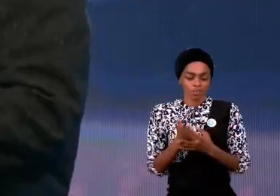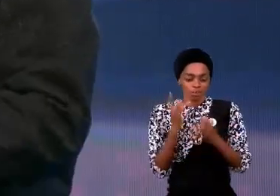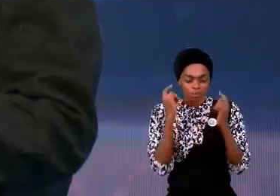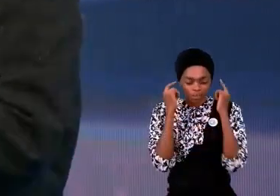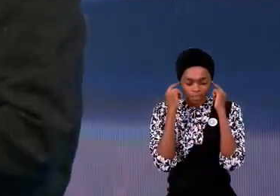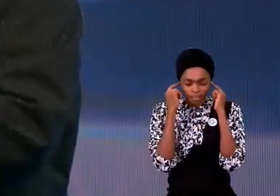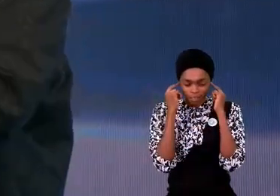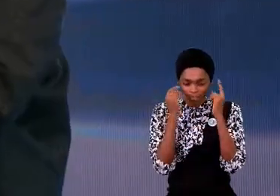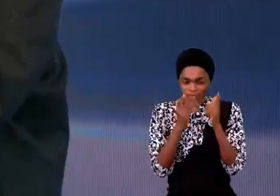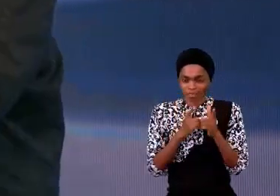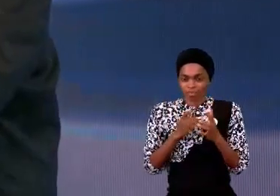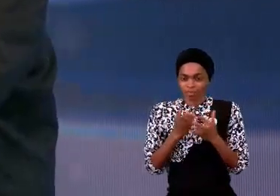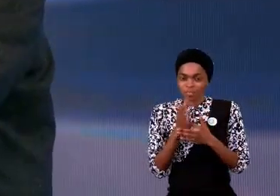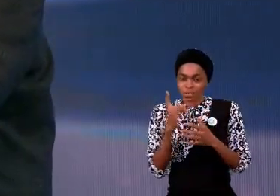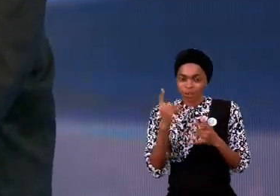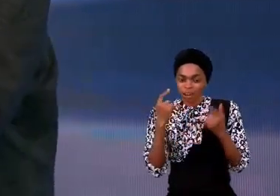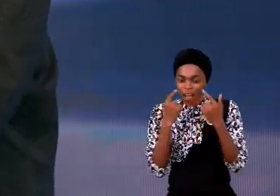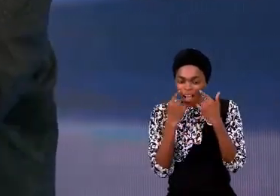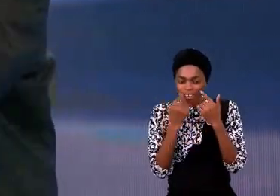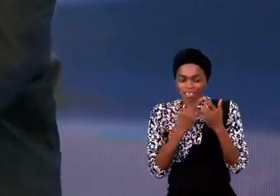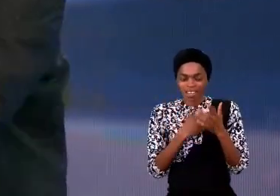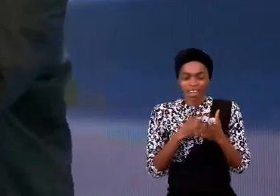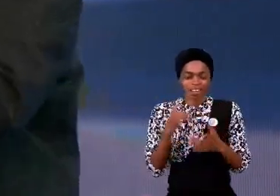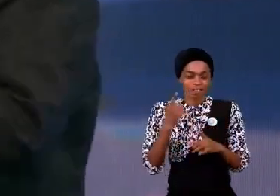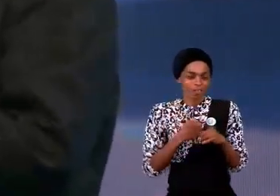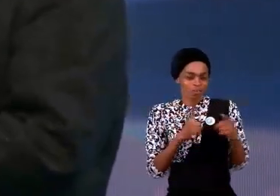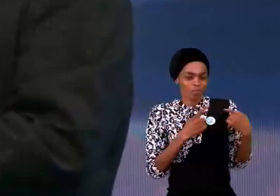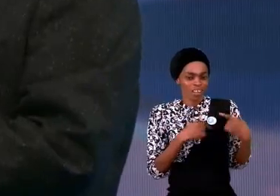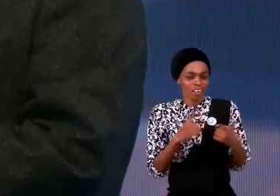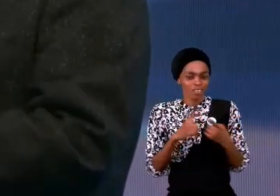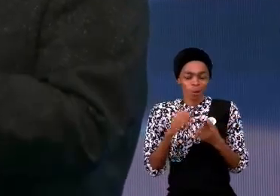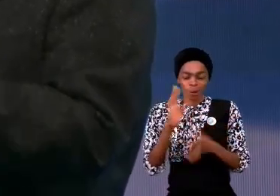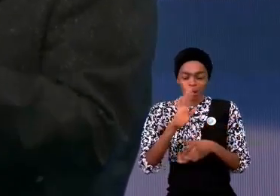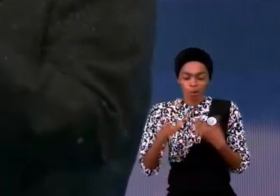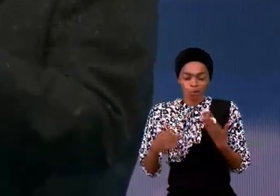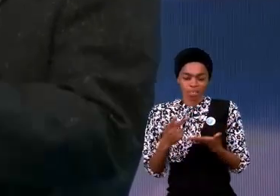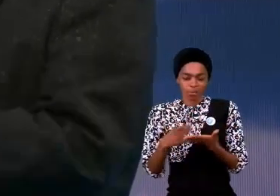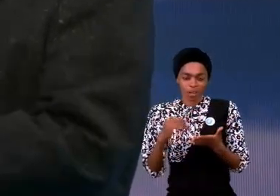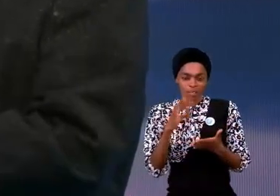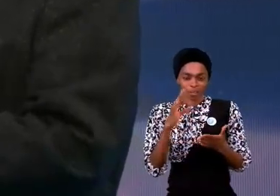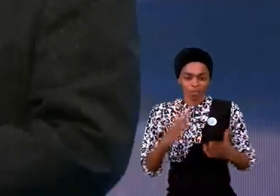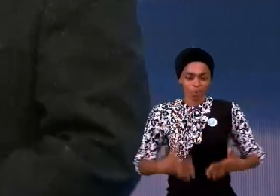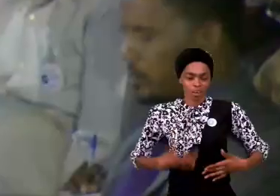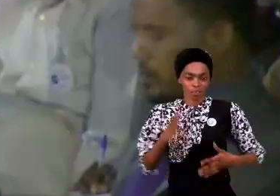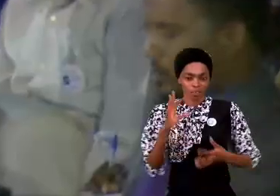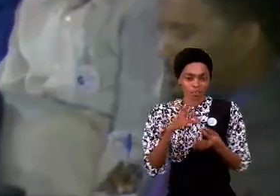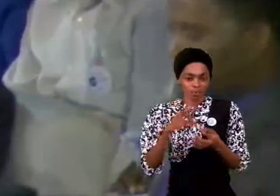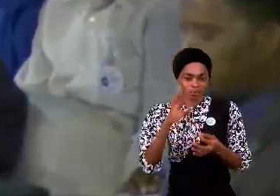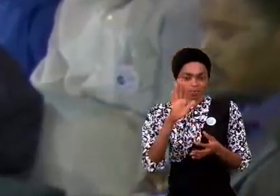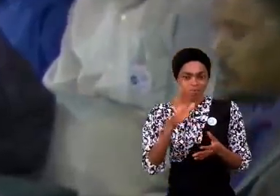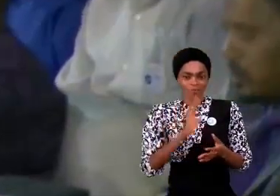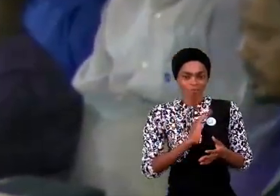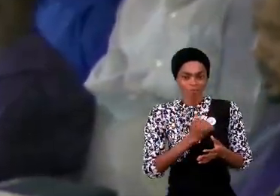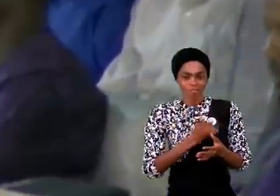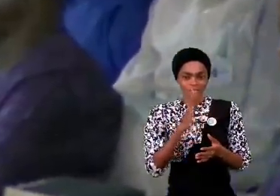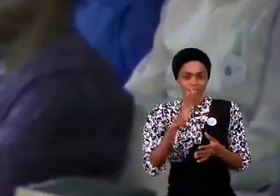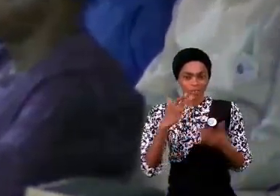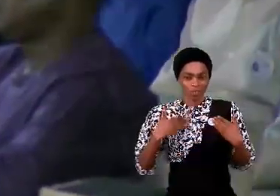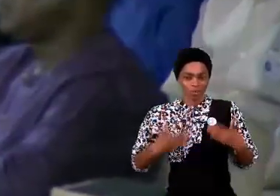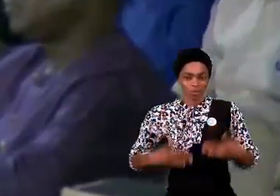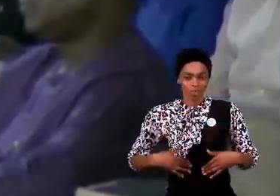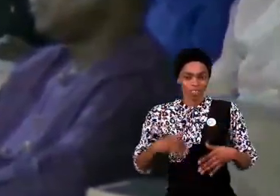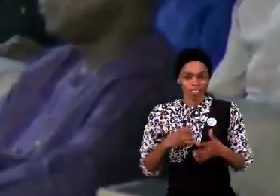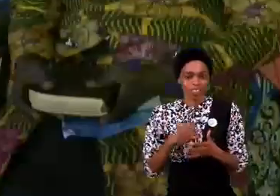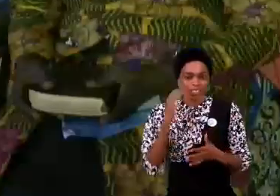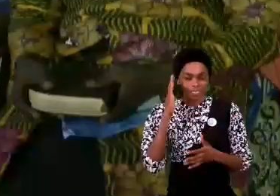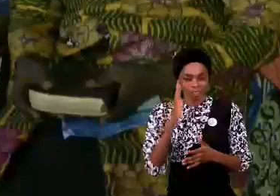soul, your body, it will work unlimited wonders in your life in